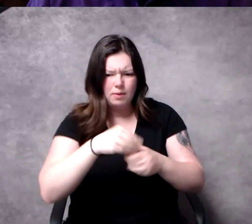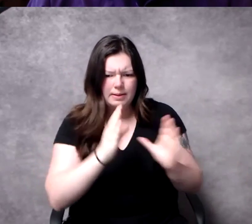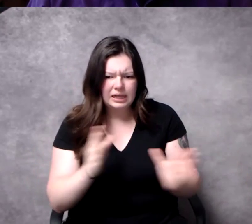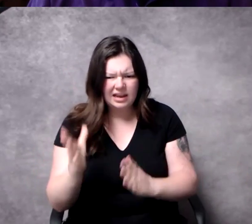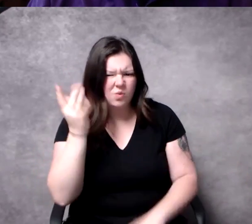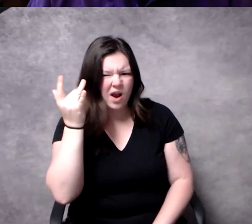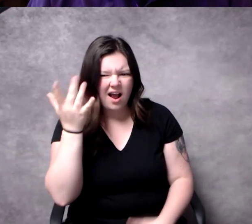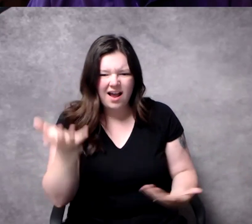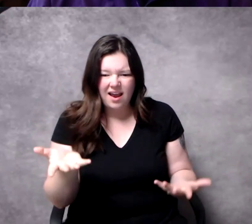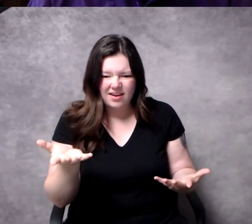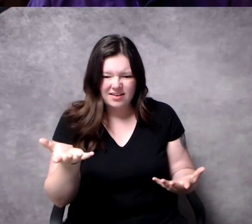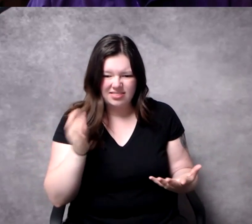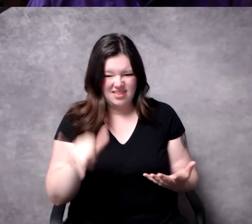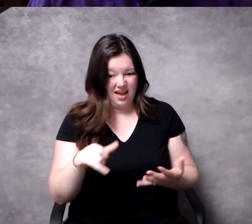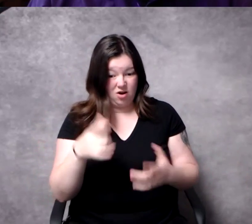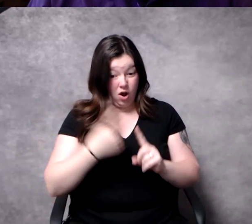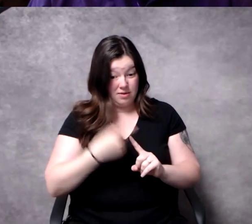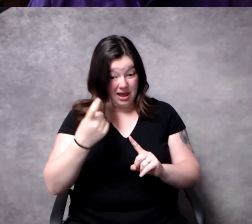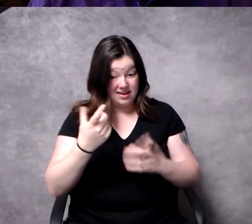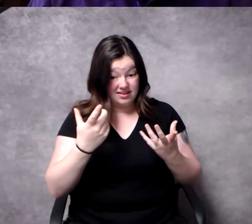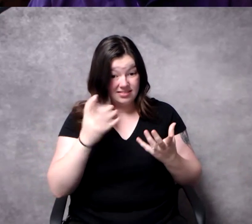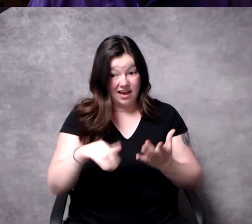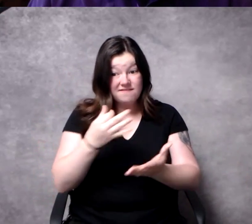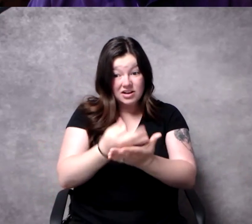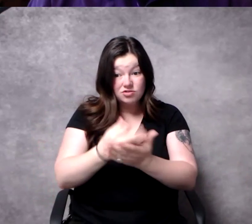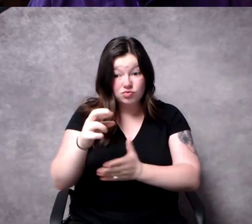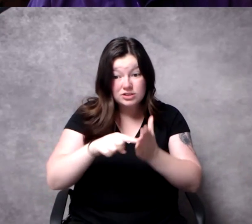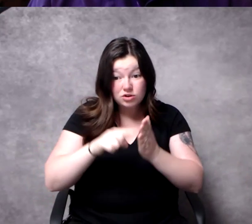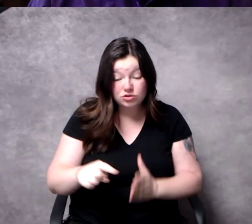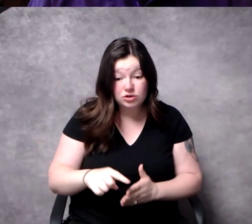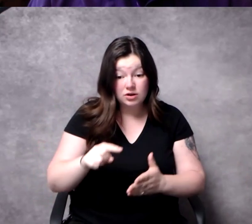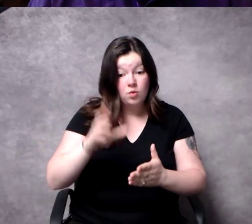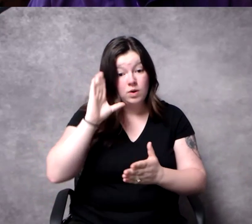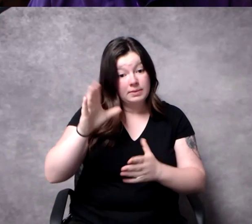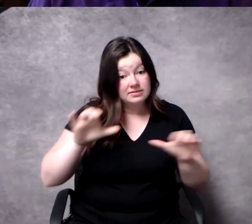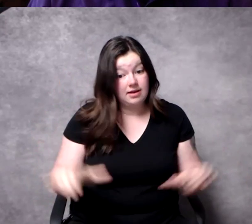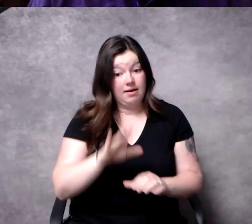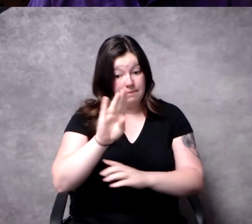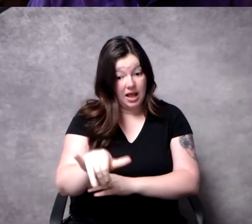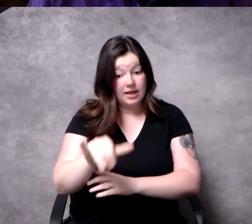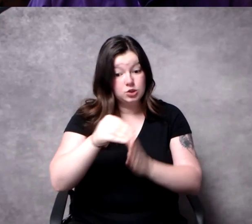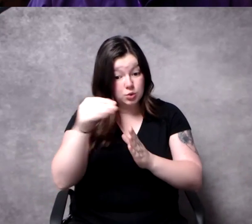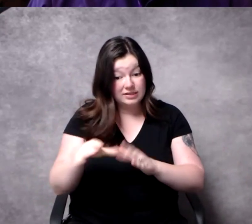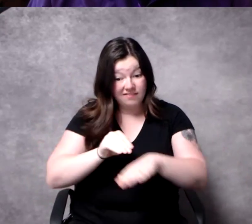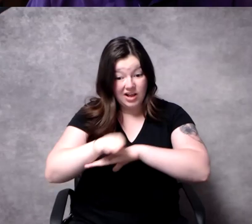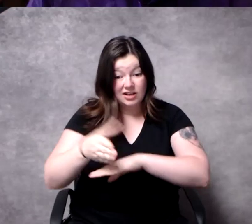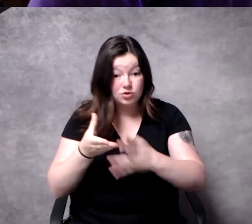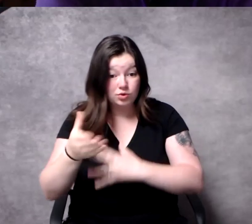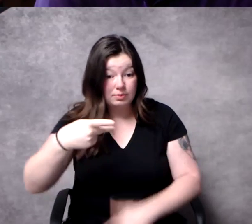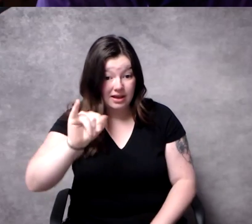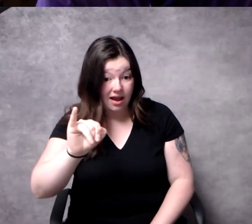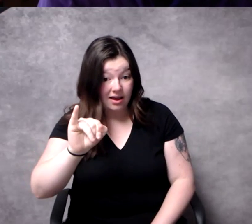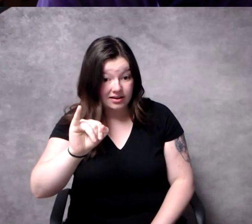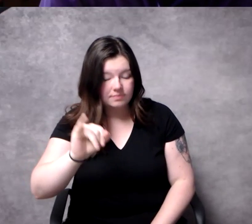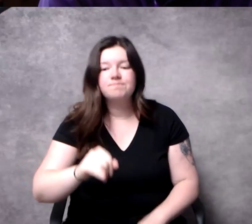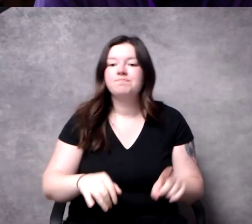it default that the funded research will mainly be done by students advised by the PI? Yeah, that's a good